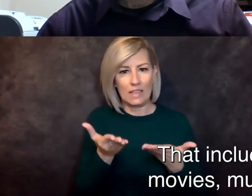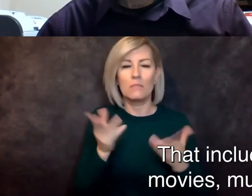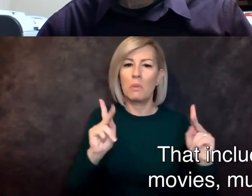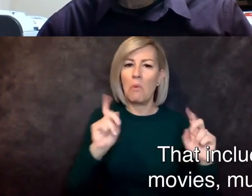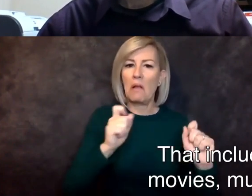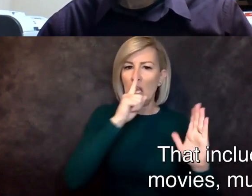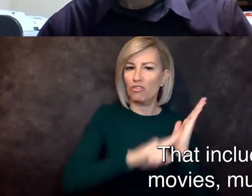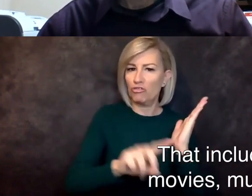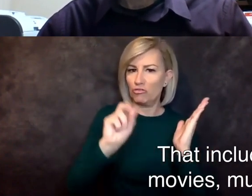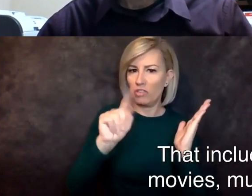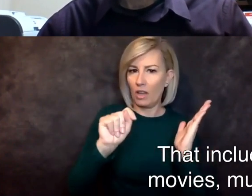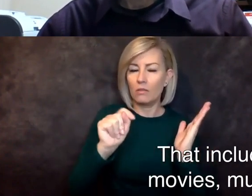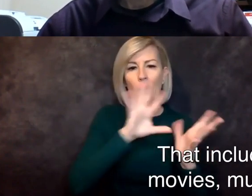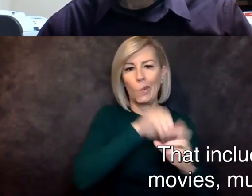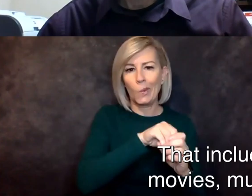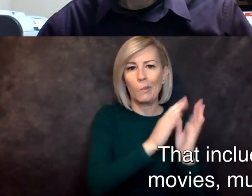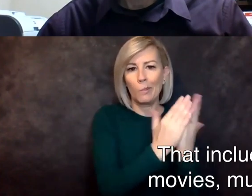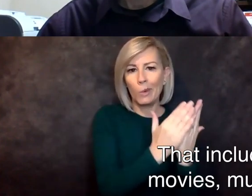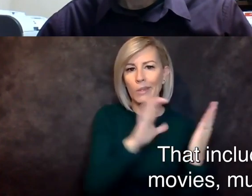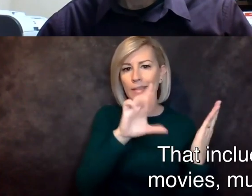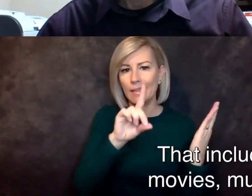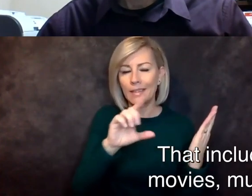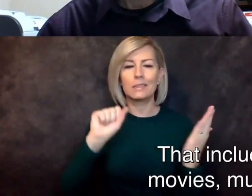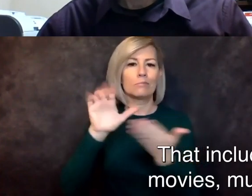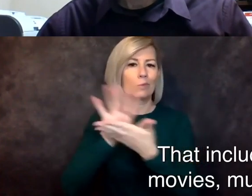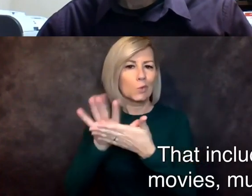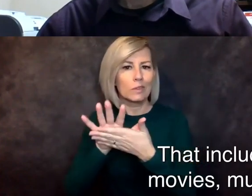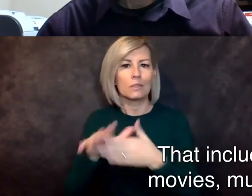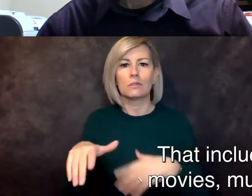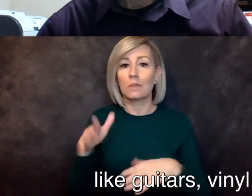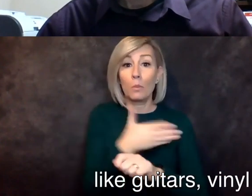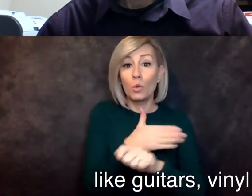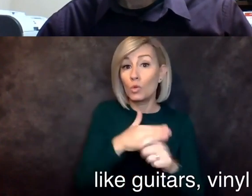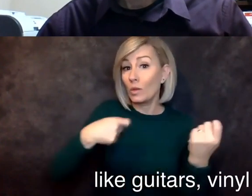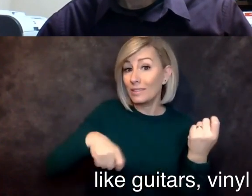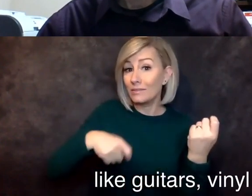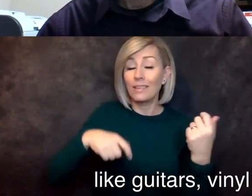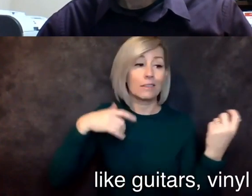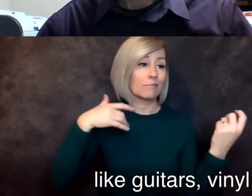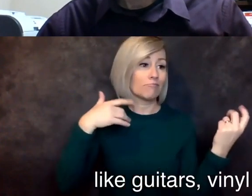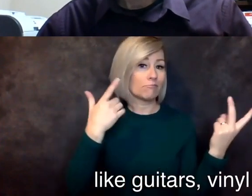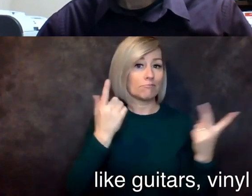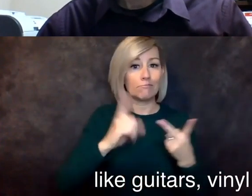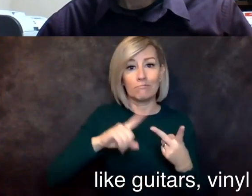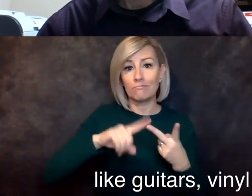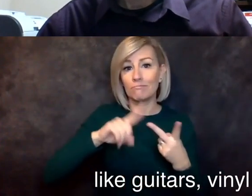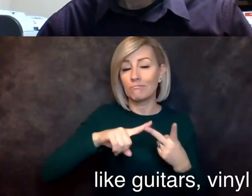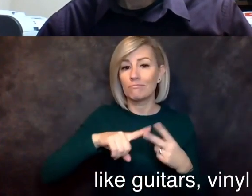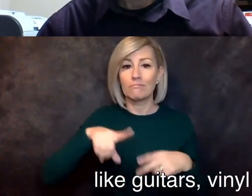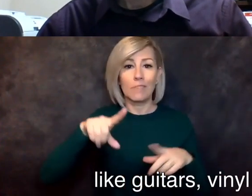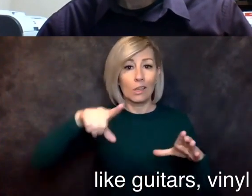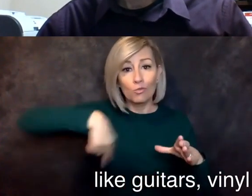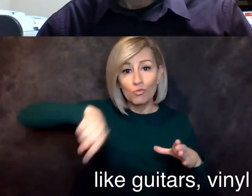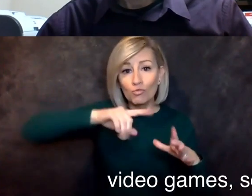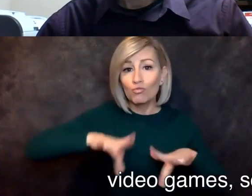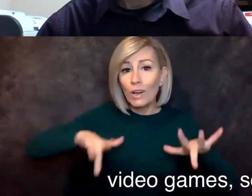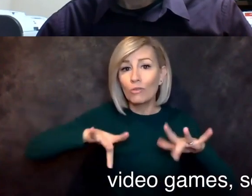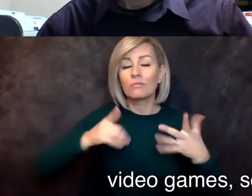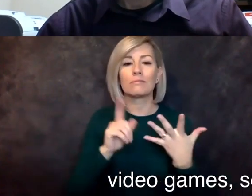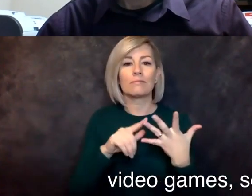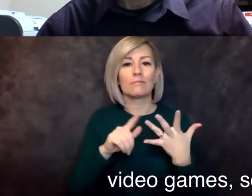That includes books, CDs, movies, musical instruments like guitars, vinyl records, board games,